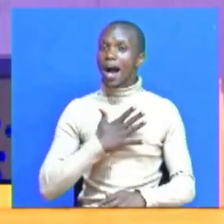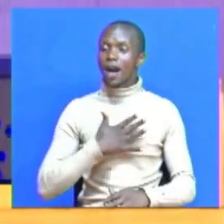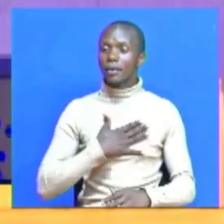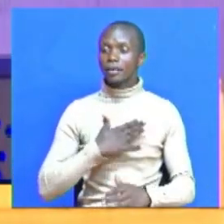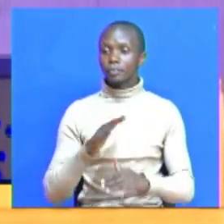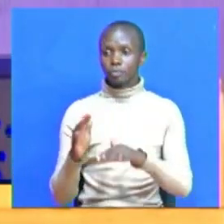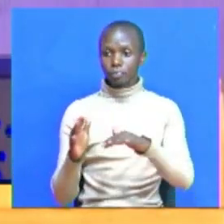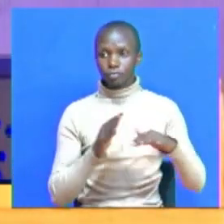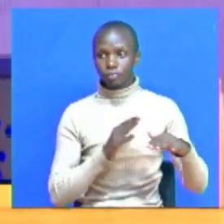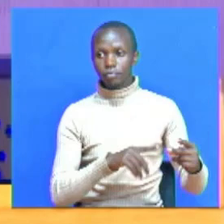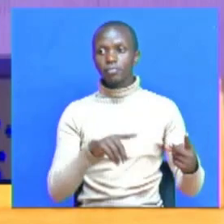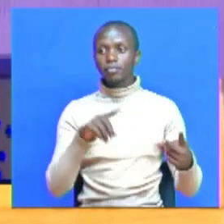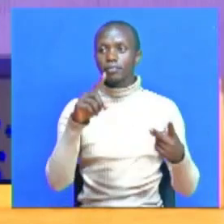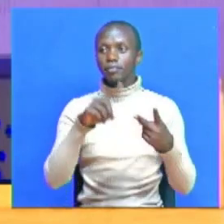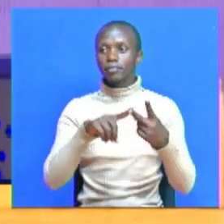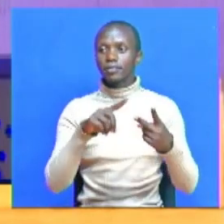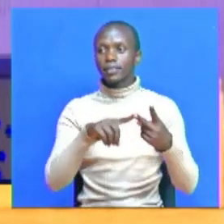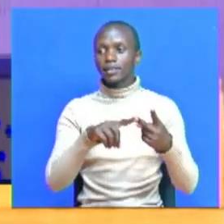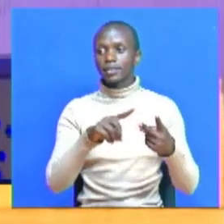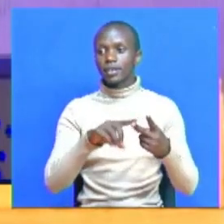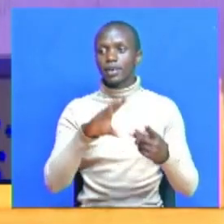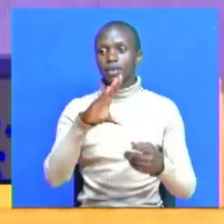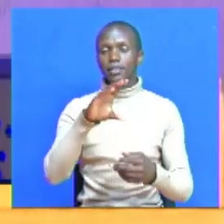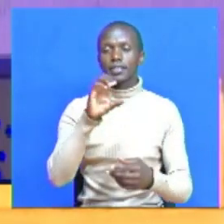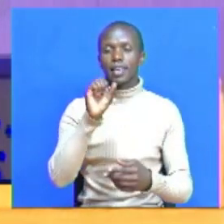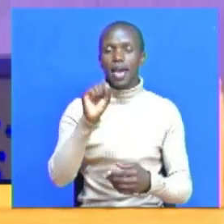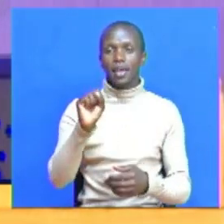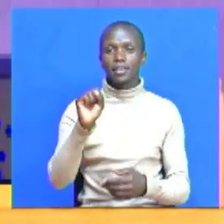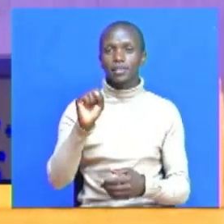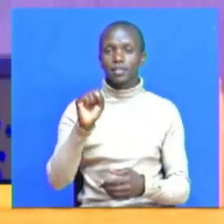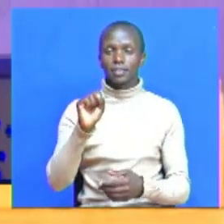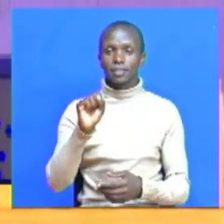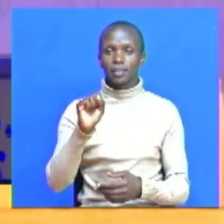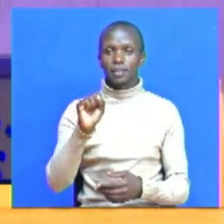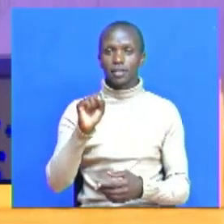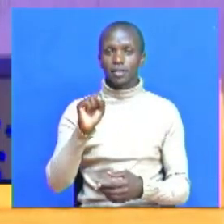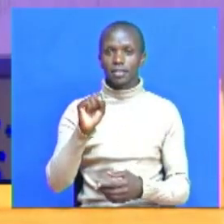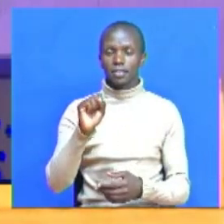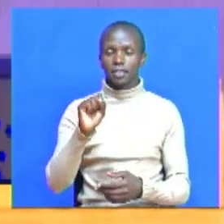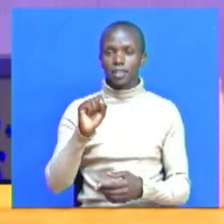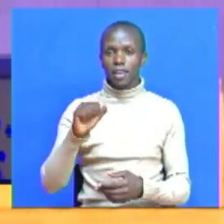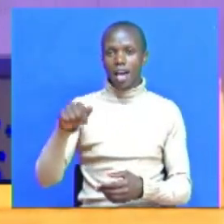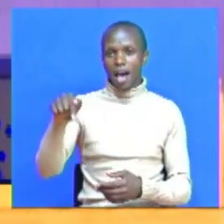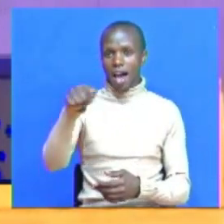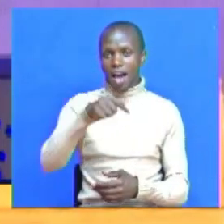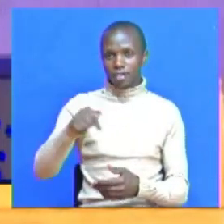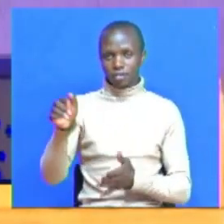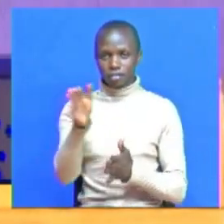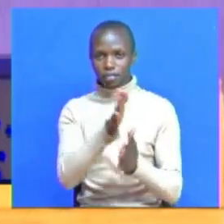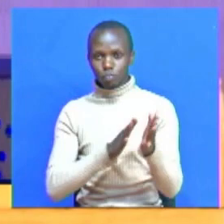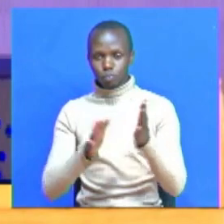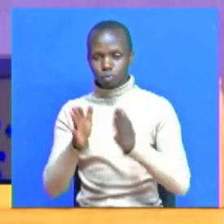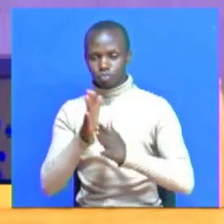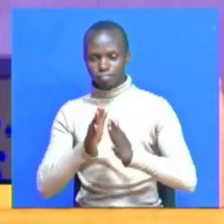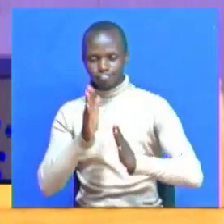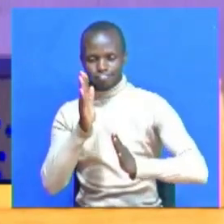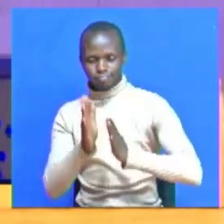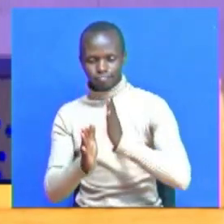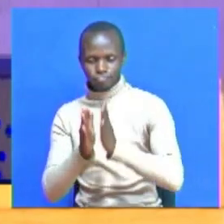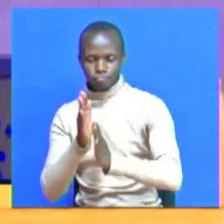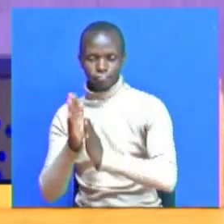And the second directive that CS is giving, that as we prepare and plan for